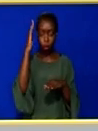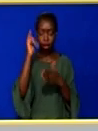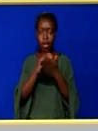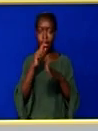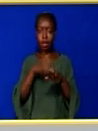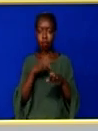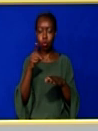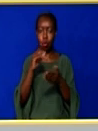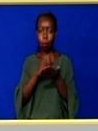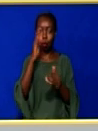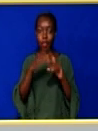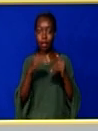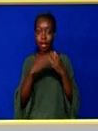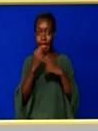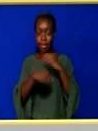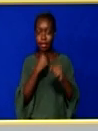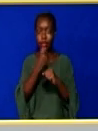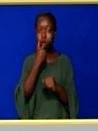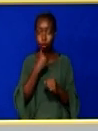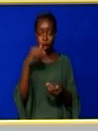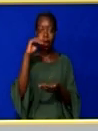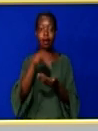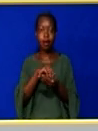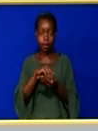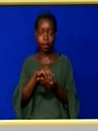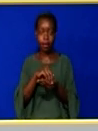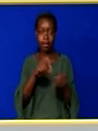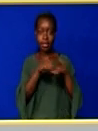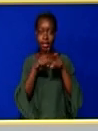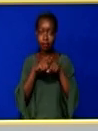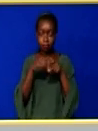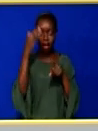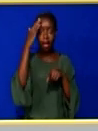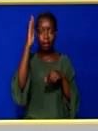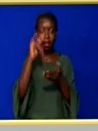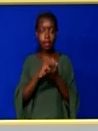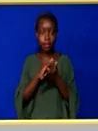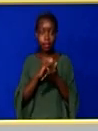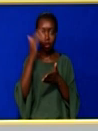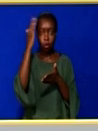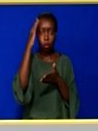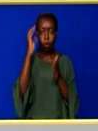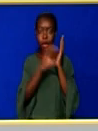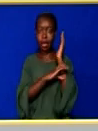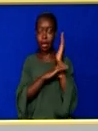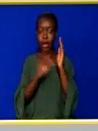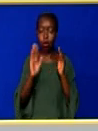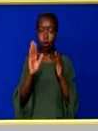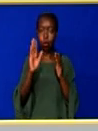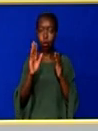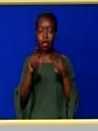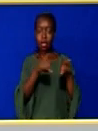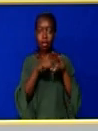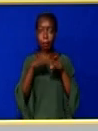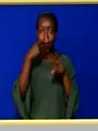are more than 8 years of age, and again they also discover that they know your country and even your parents